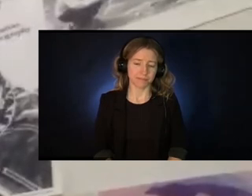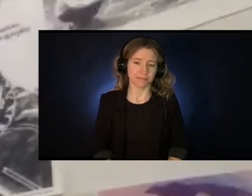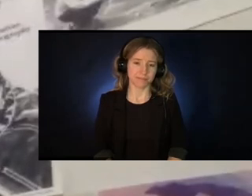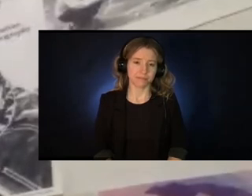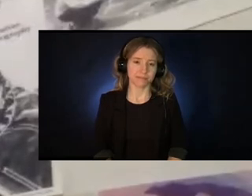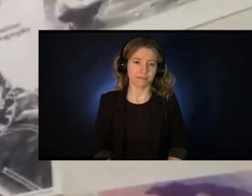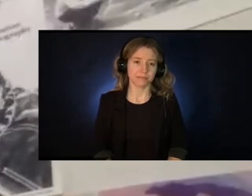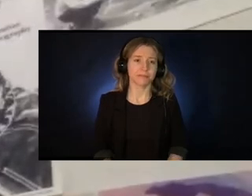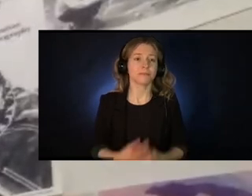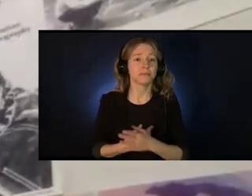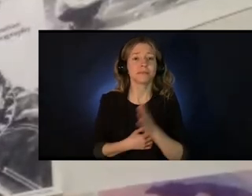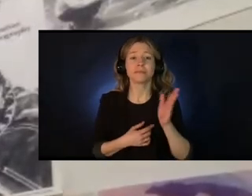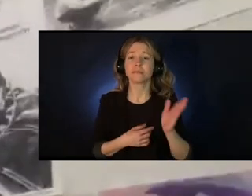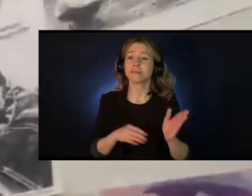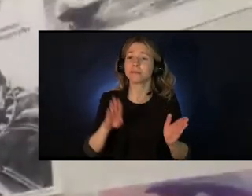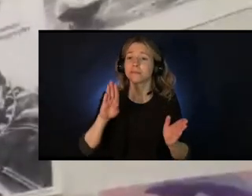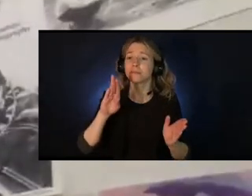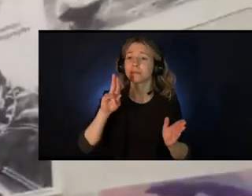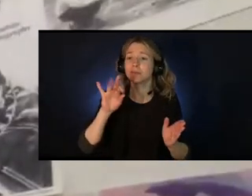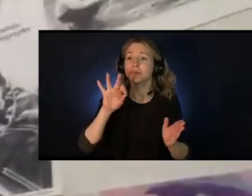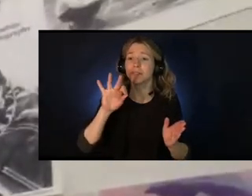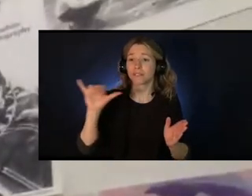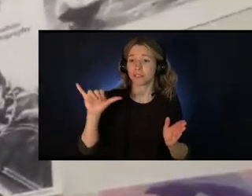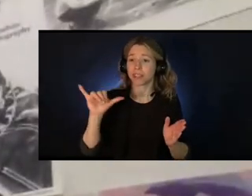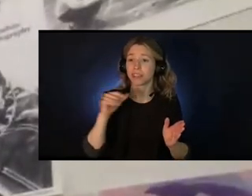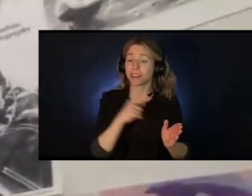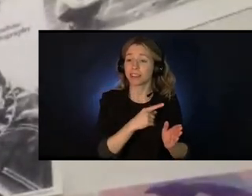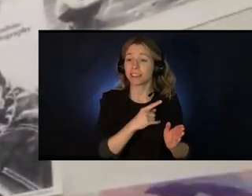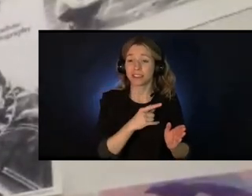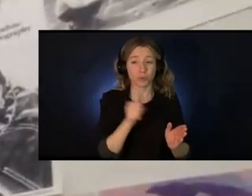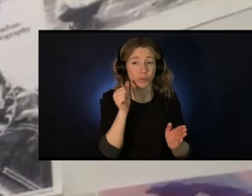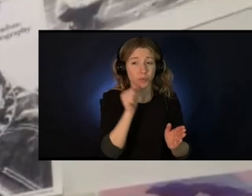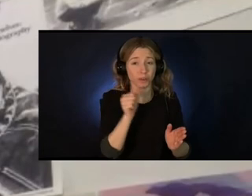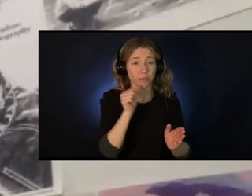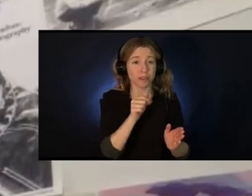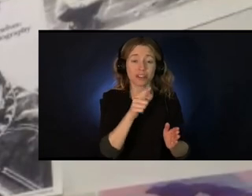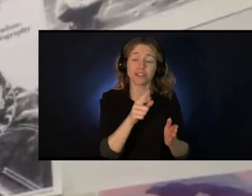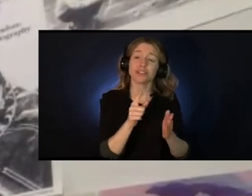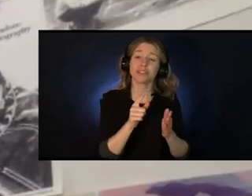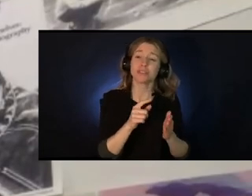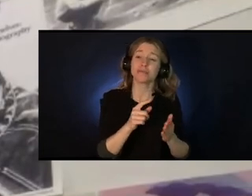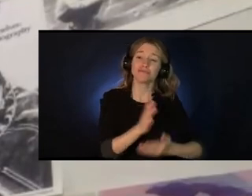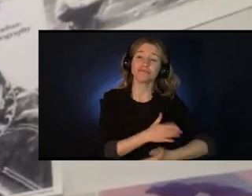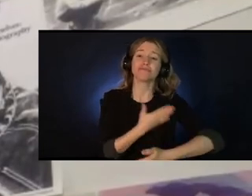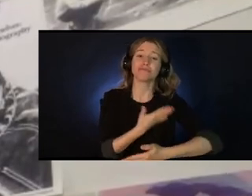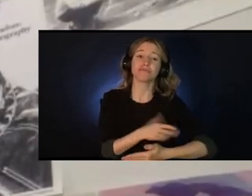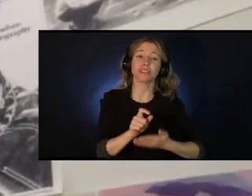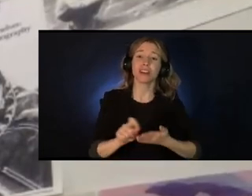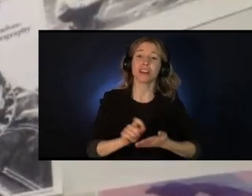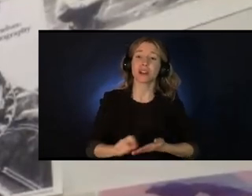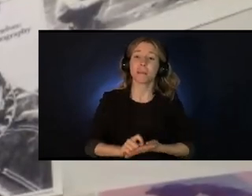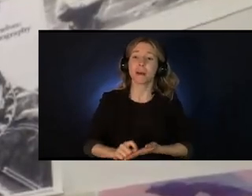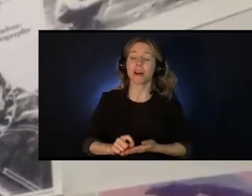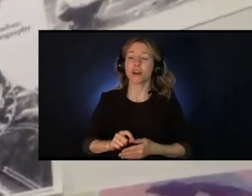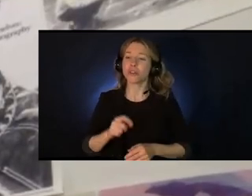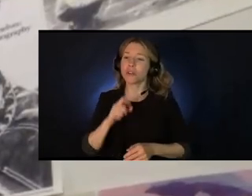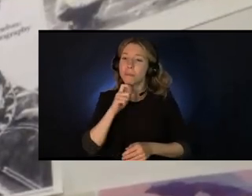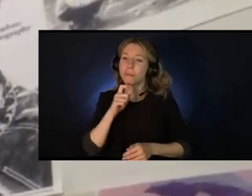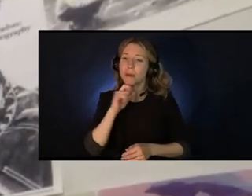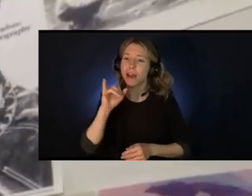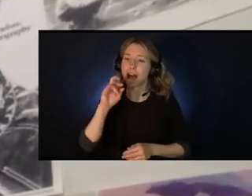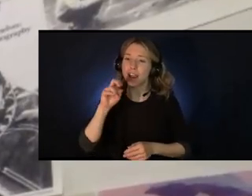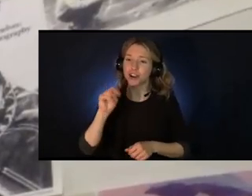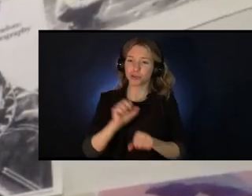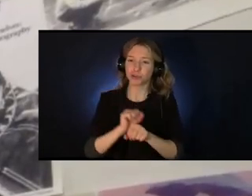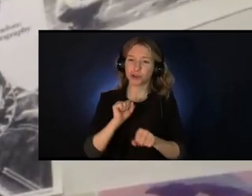Buffy wrote about iron workers. She has a song called Skywalker. He's a friend